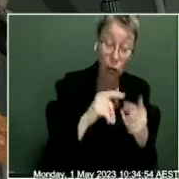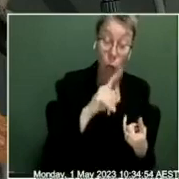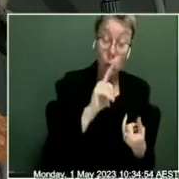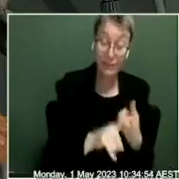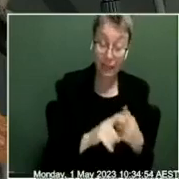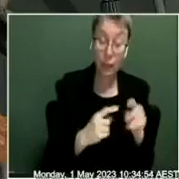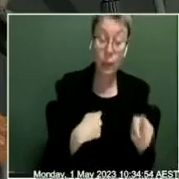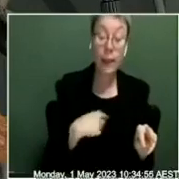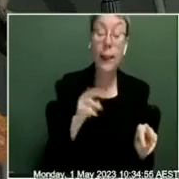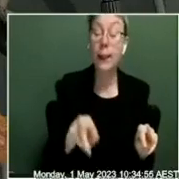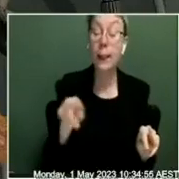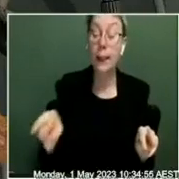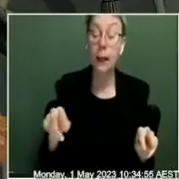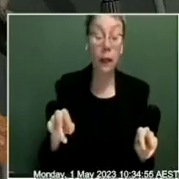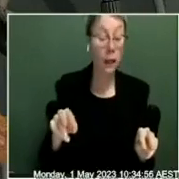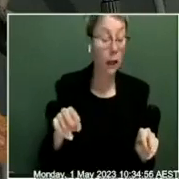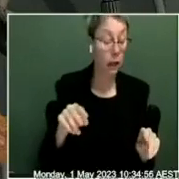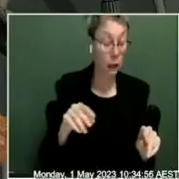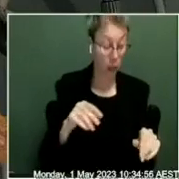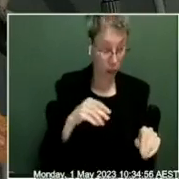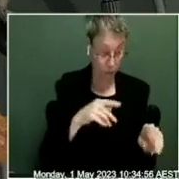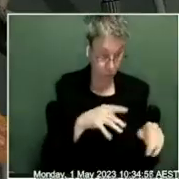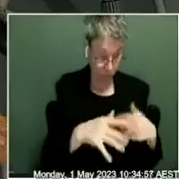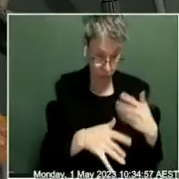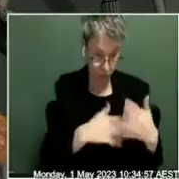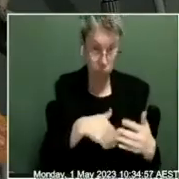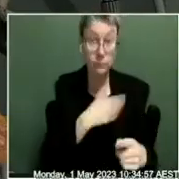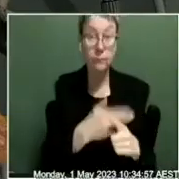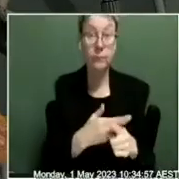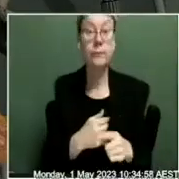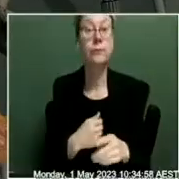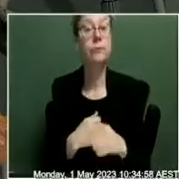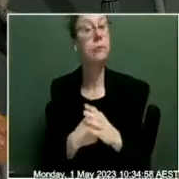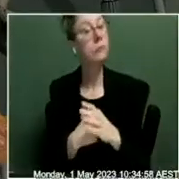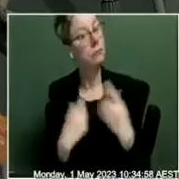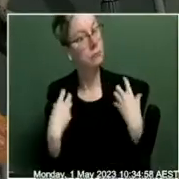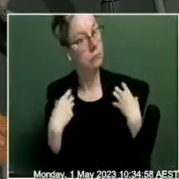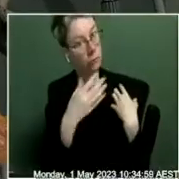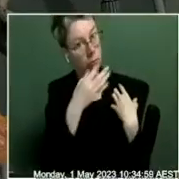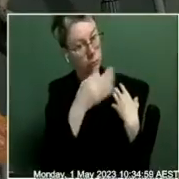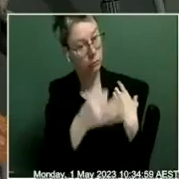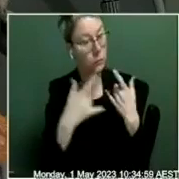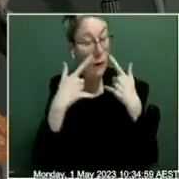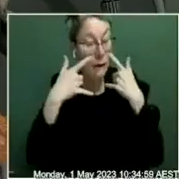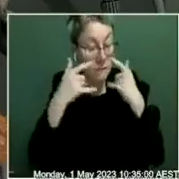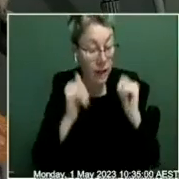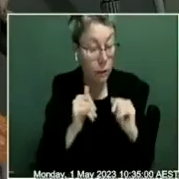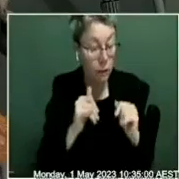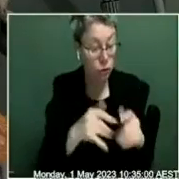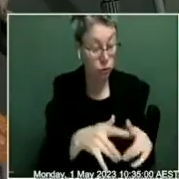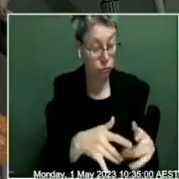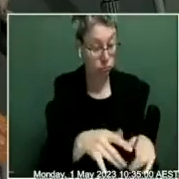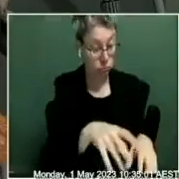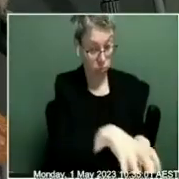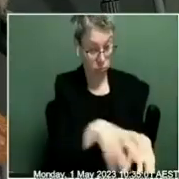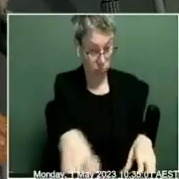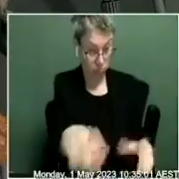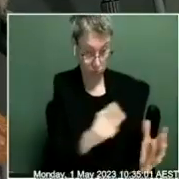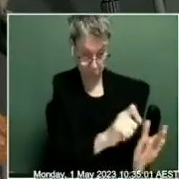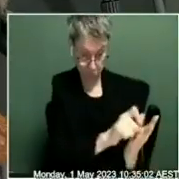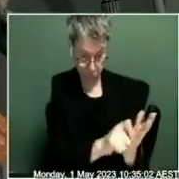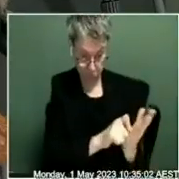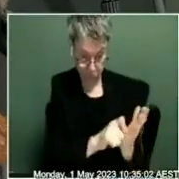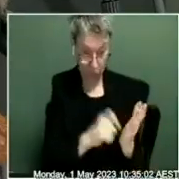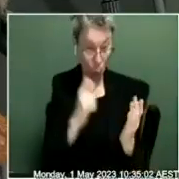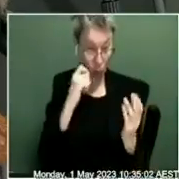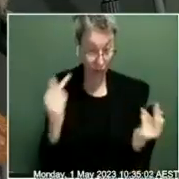sites before the 7th of November? There will. So the evaluation is due to report in August. So an interim evaluation was undertaken